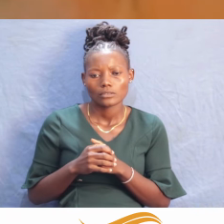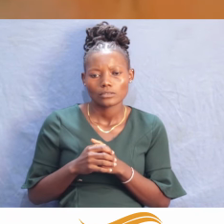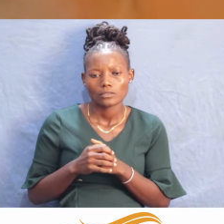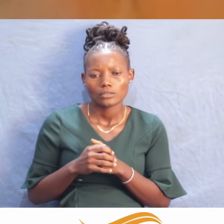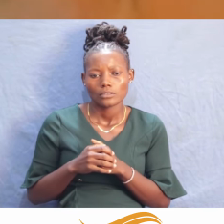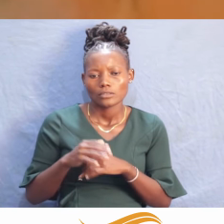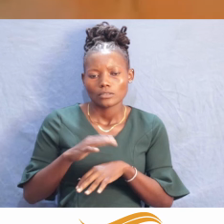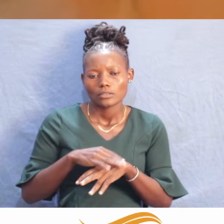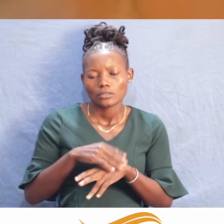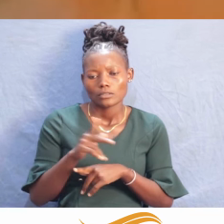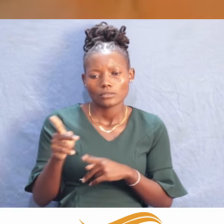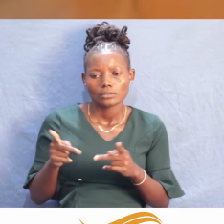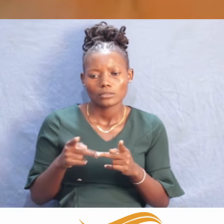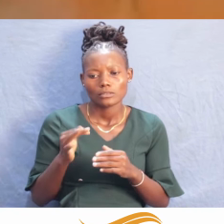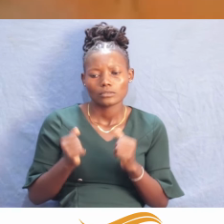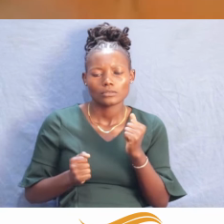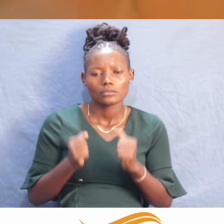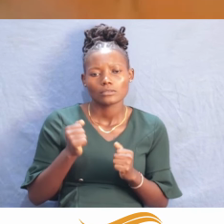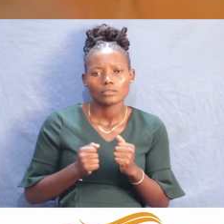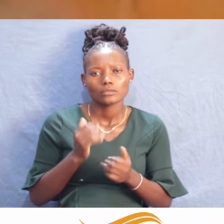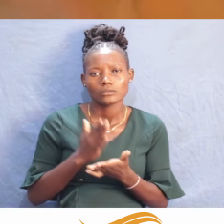right now.